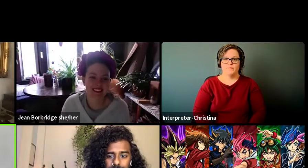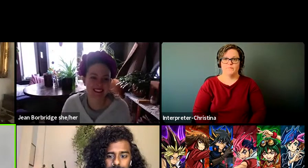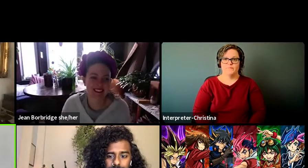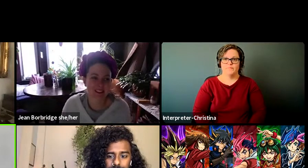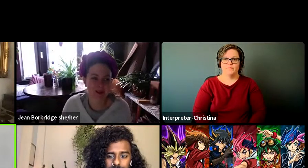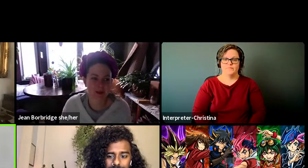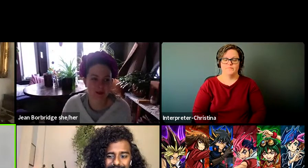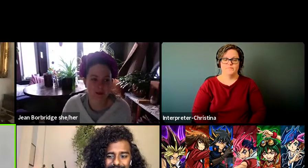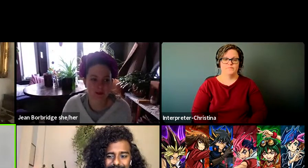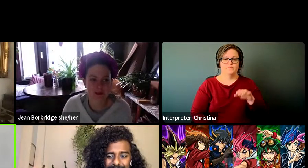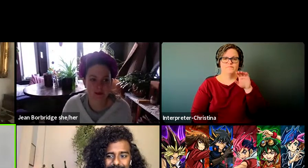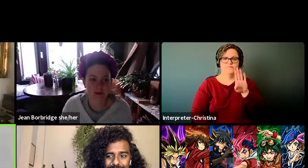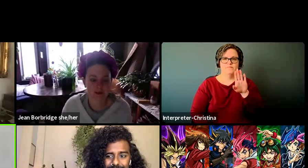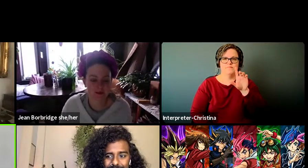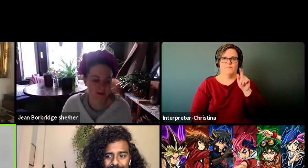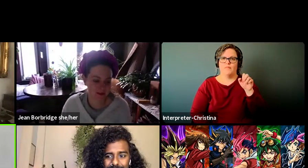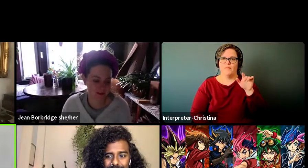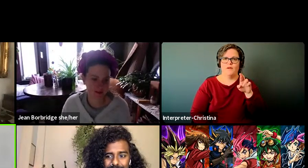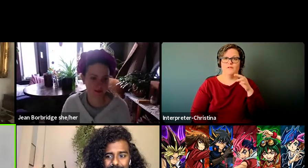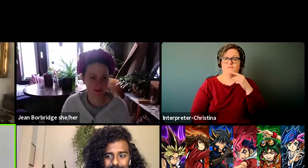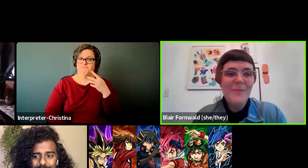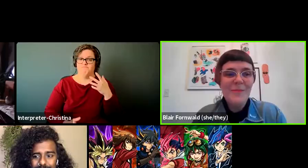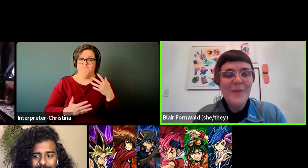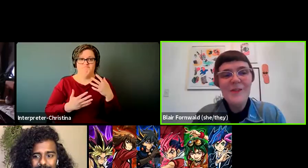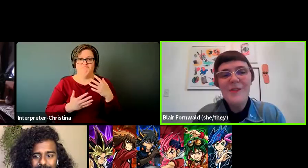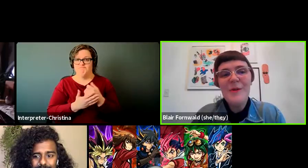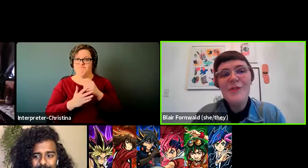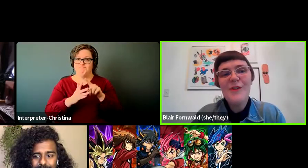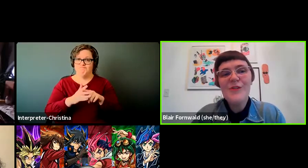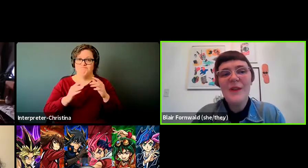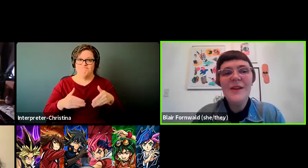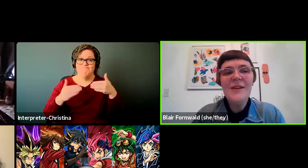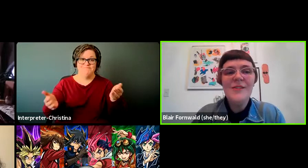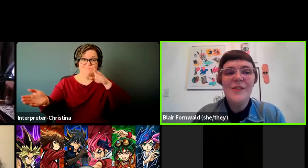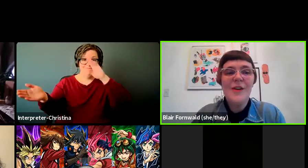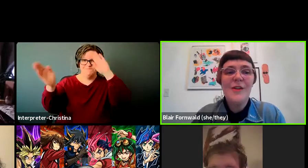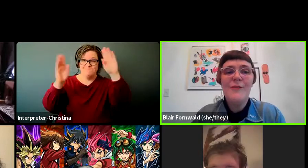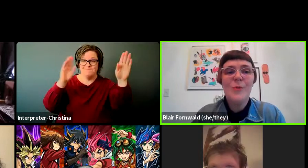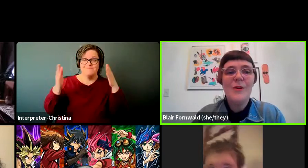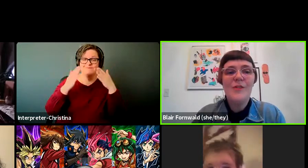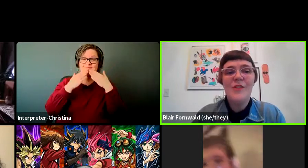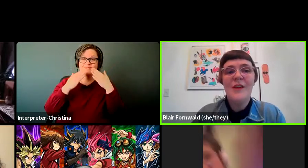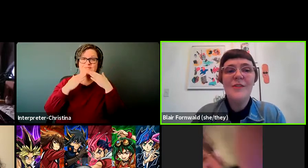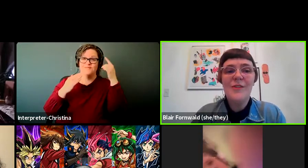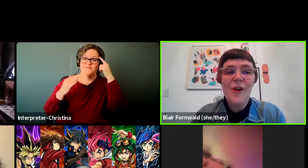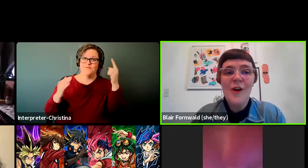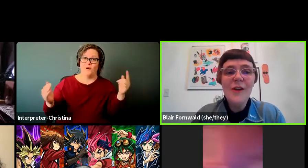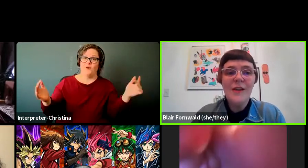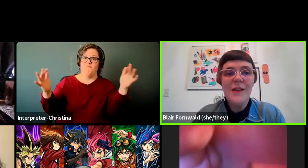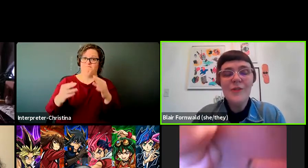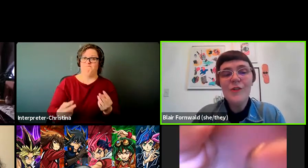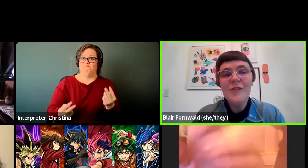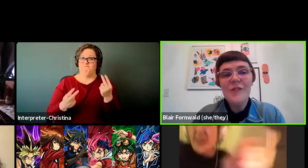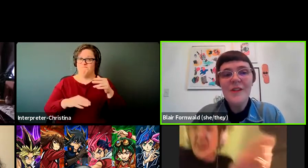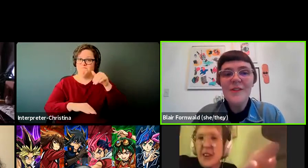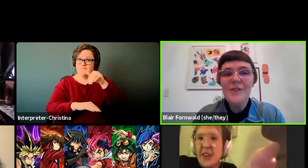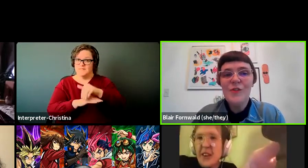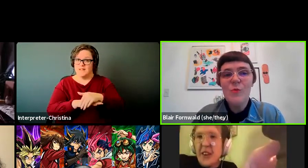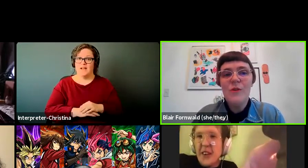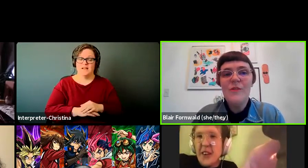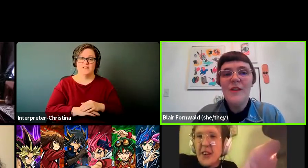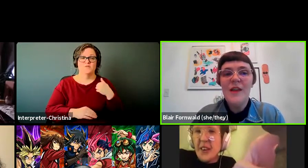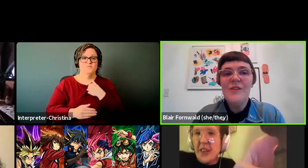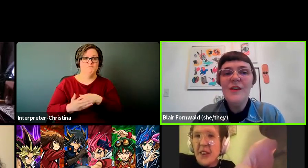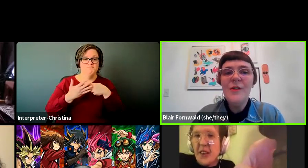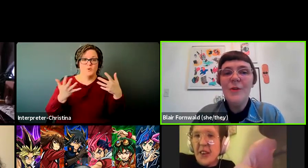Sure, let's get started. Hi, everyone. Thank you so much for joining us for tonight's talk,